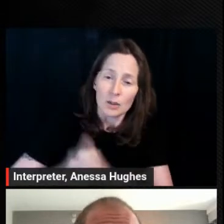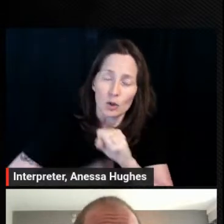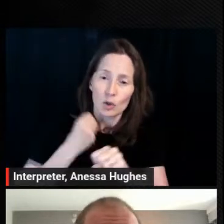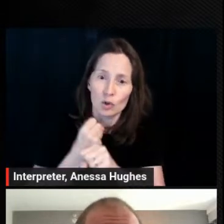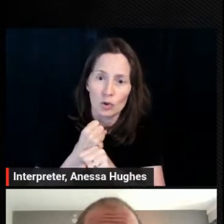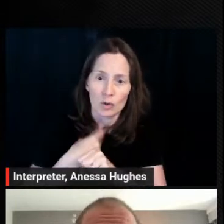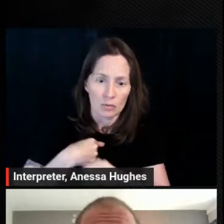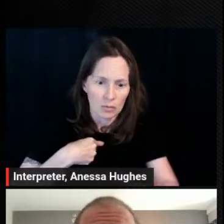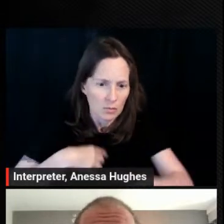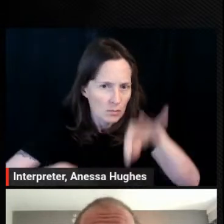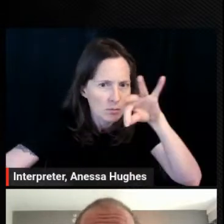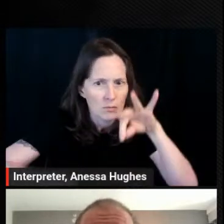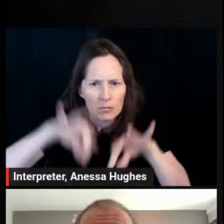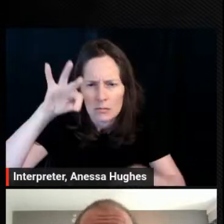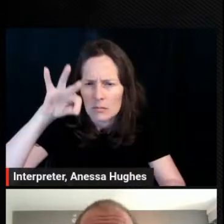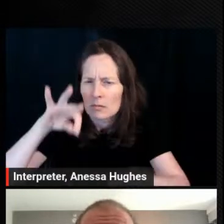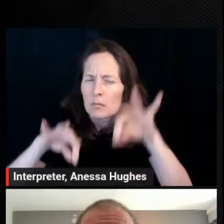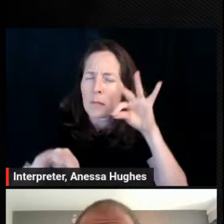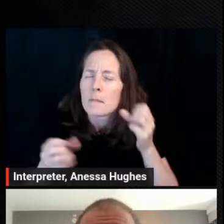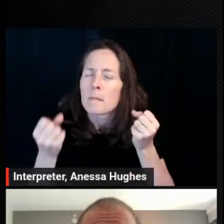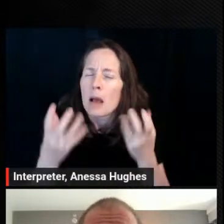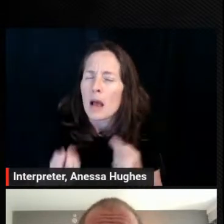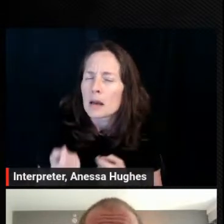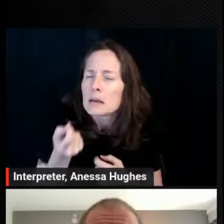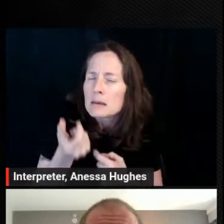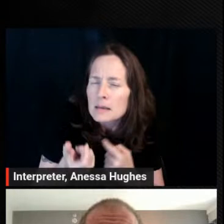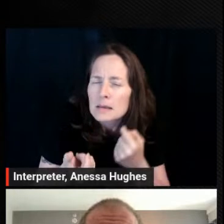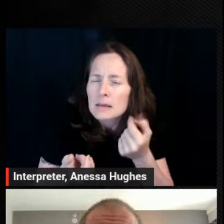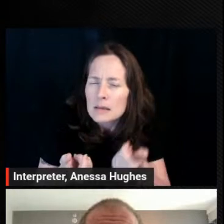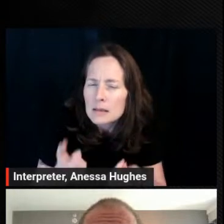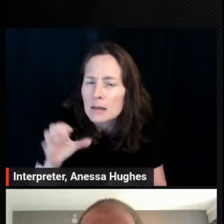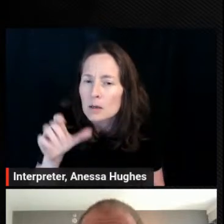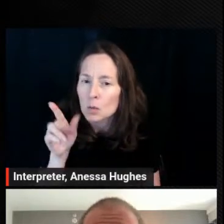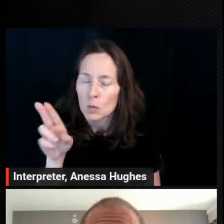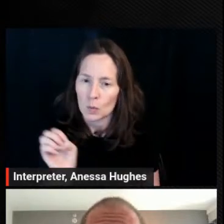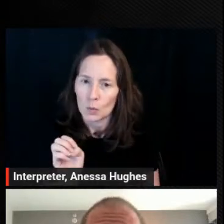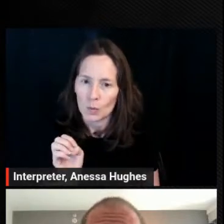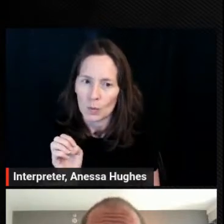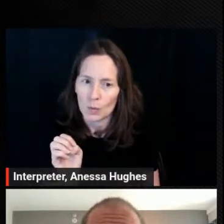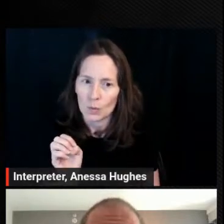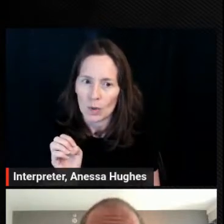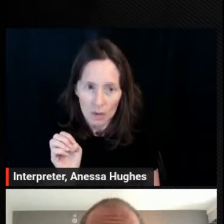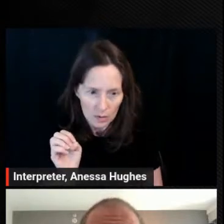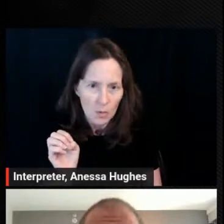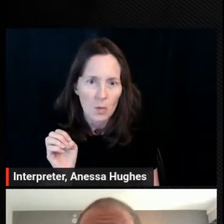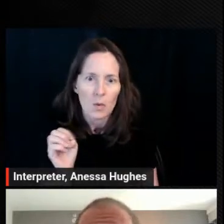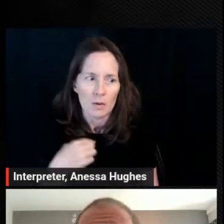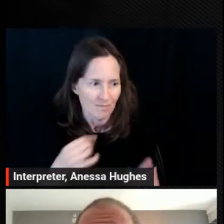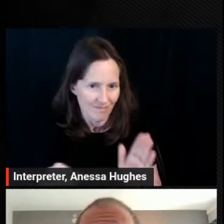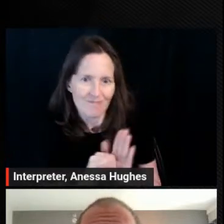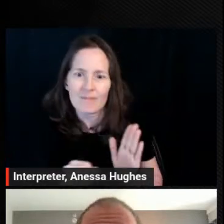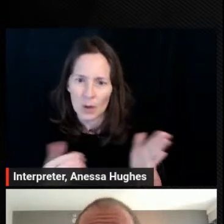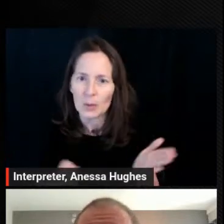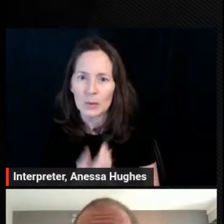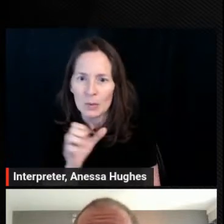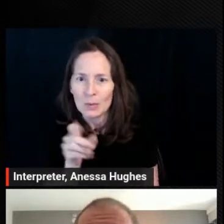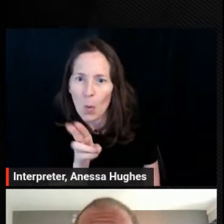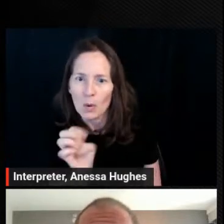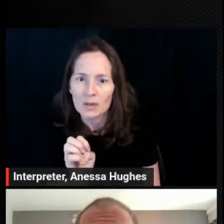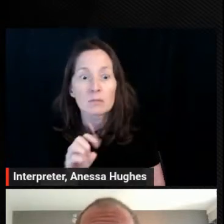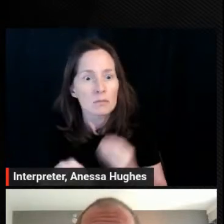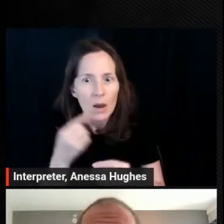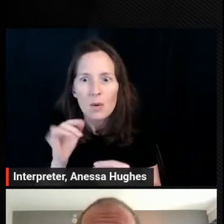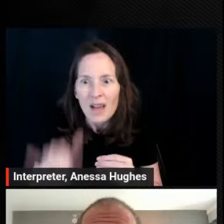of needles in those haystacks. New sources about this case buried within